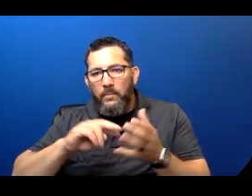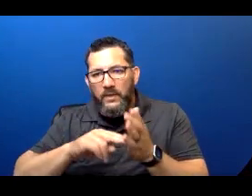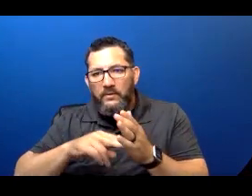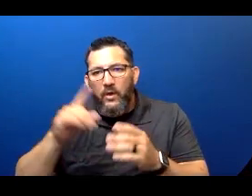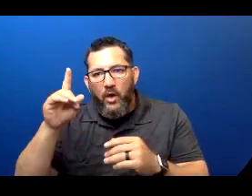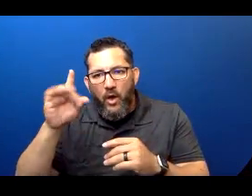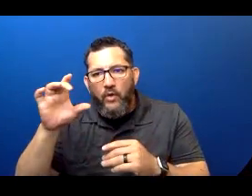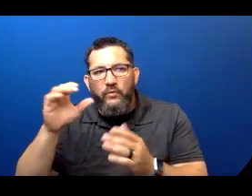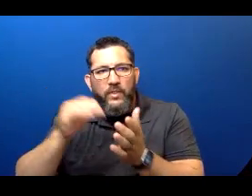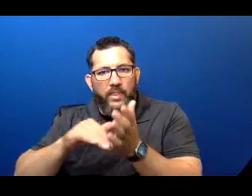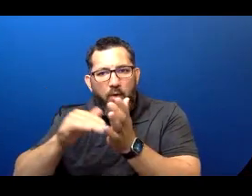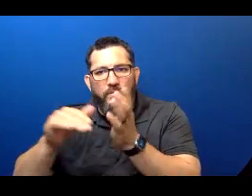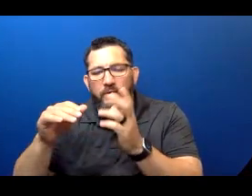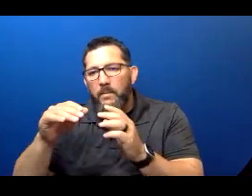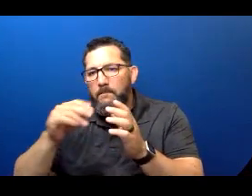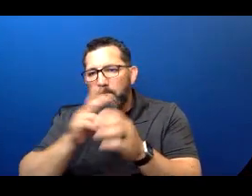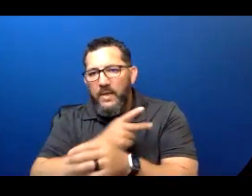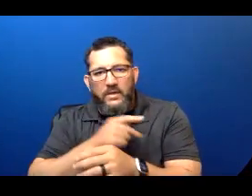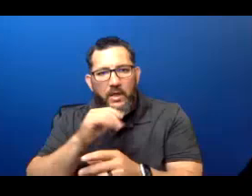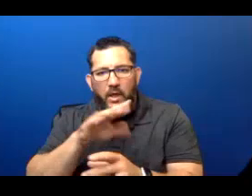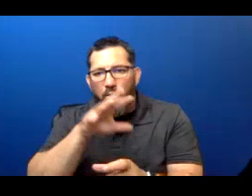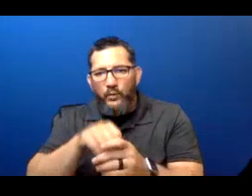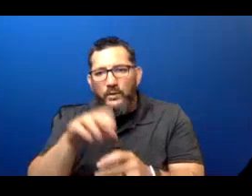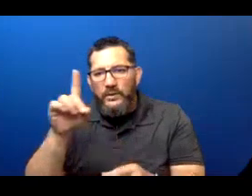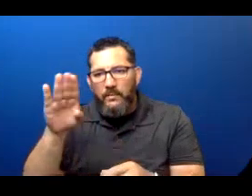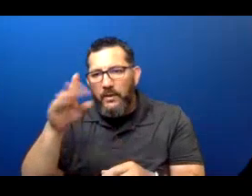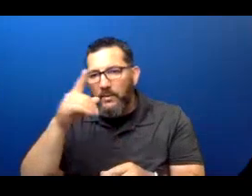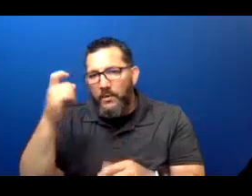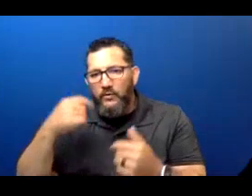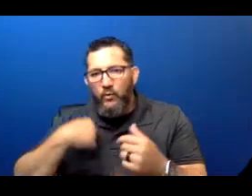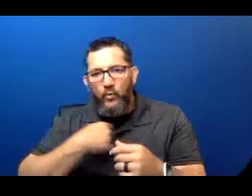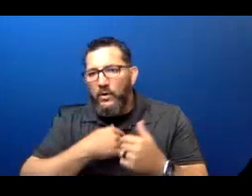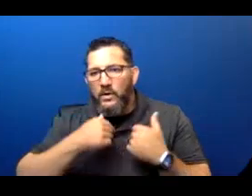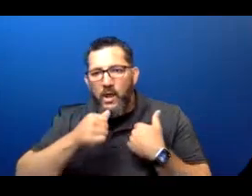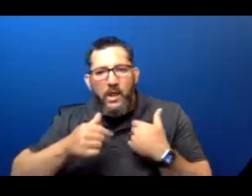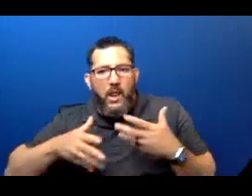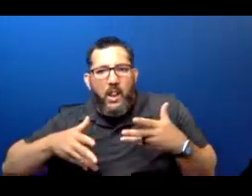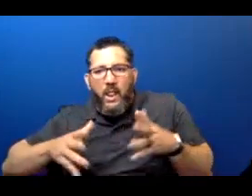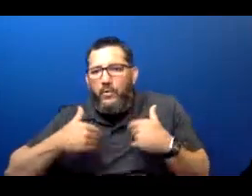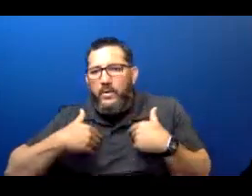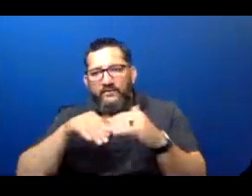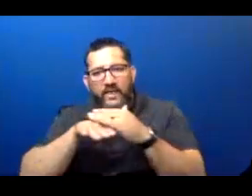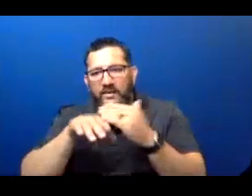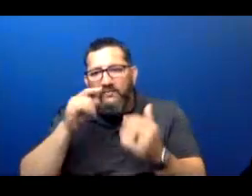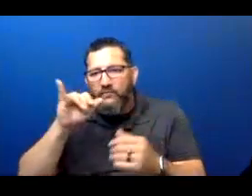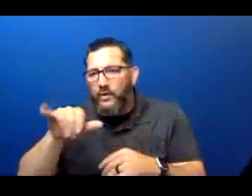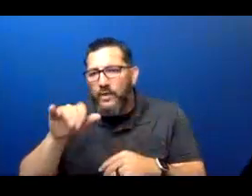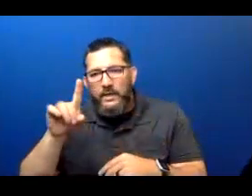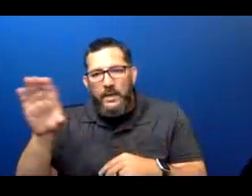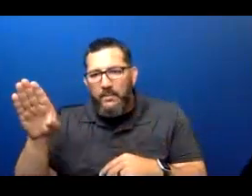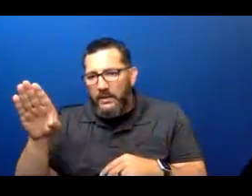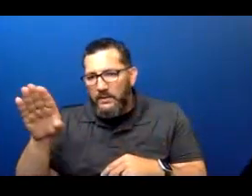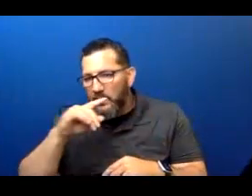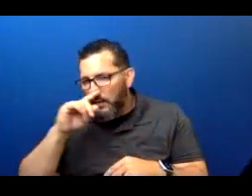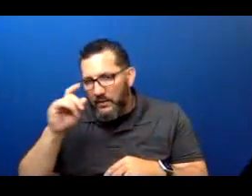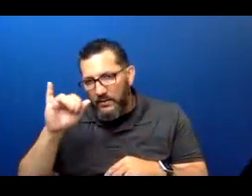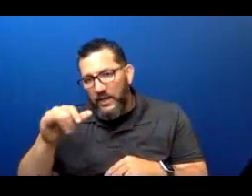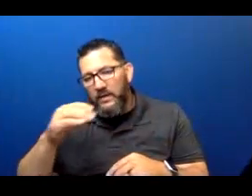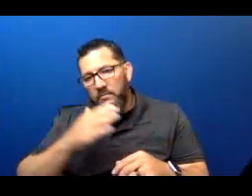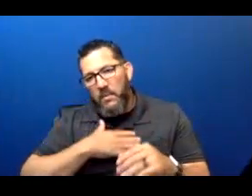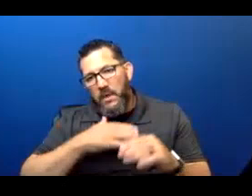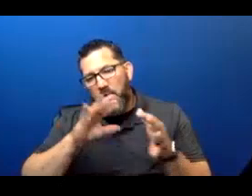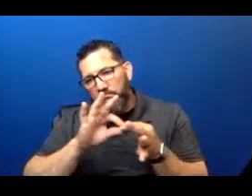receiving a vaccination that's not in that database because we don't get granted access to it. So that's the only thing that I would